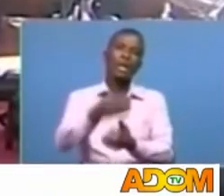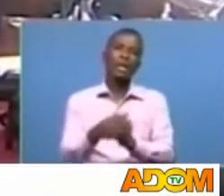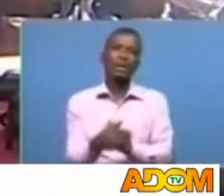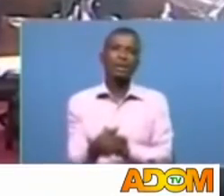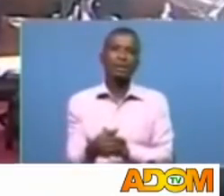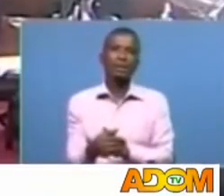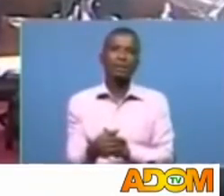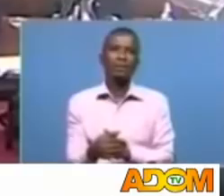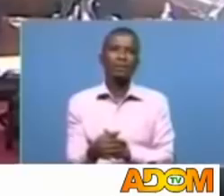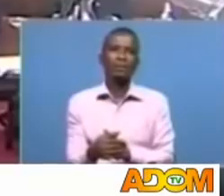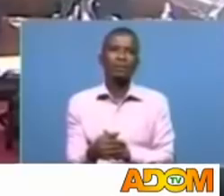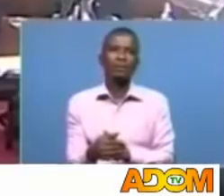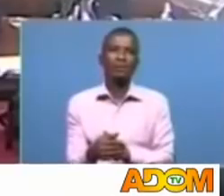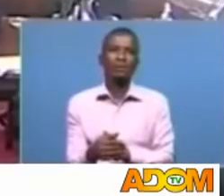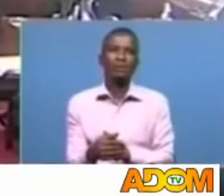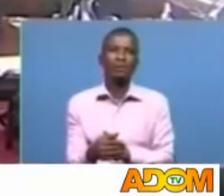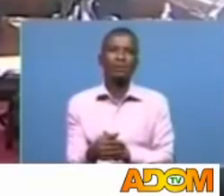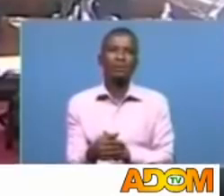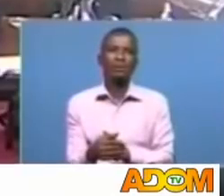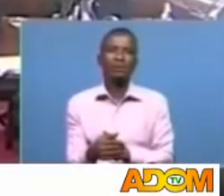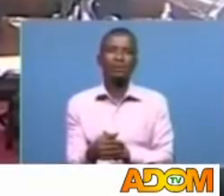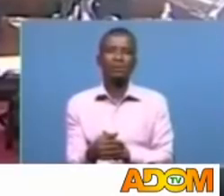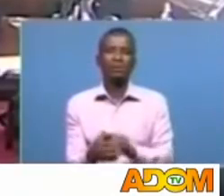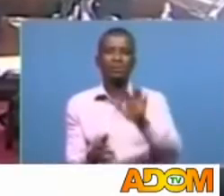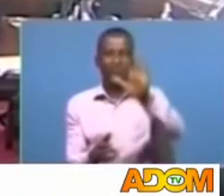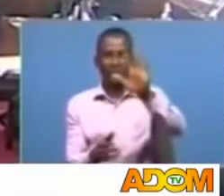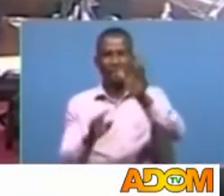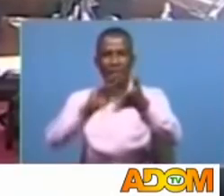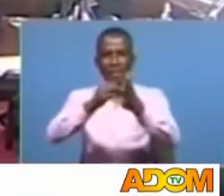have five, out of the 30, you have 5 minutes more.